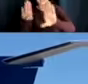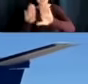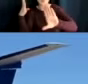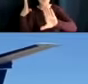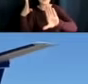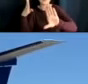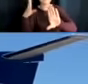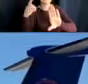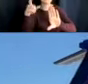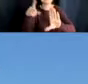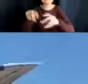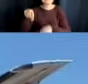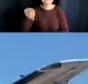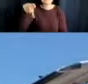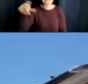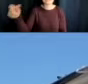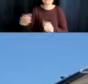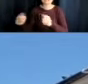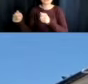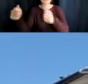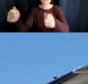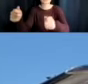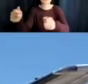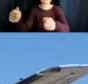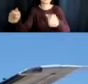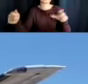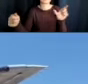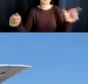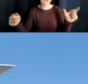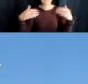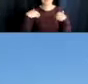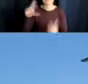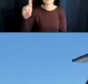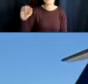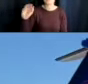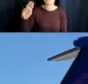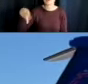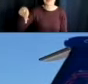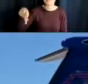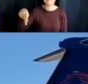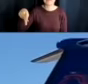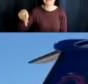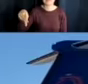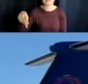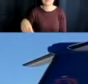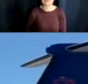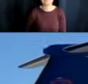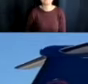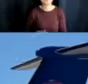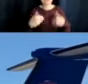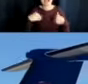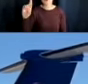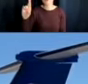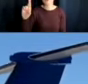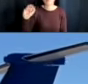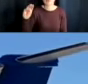So one gets the stairs and the other gets a ramp, right? They do a ramp if there's someone on board that maybe has a